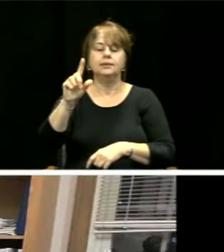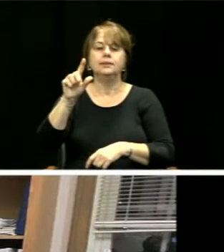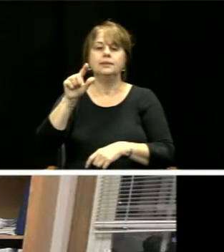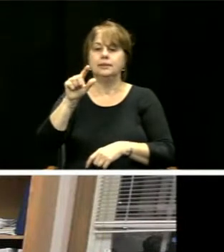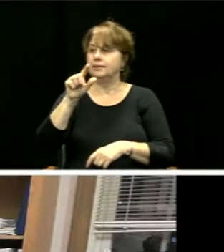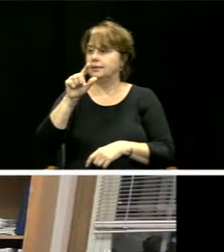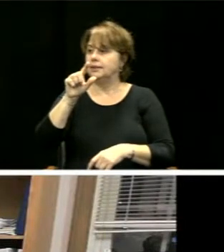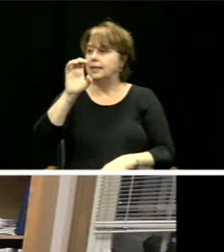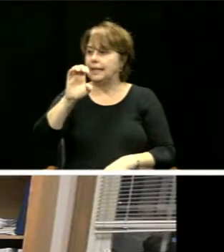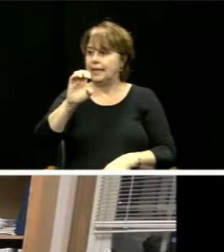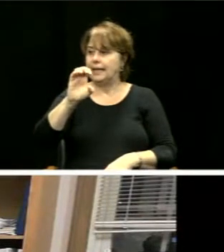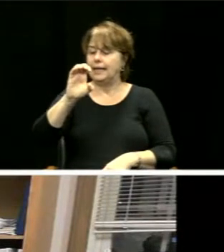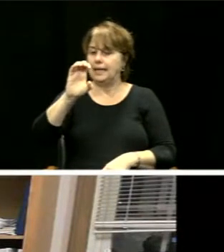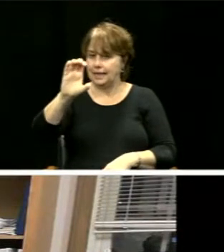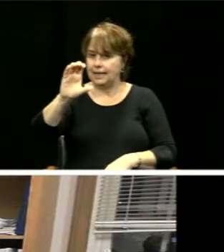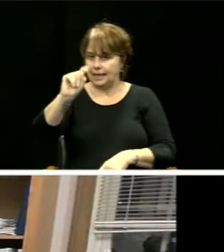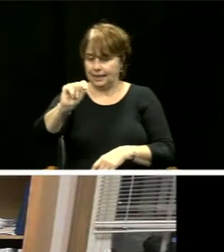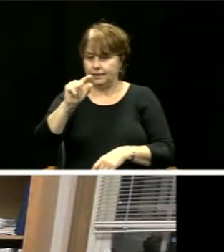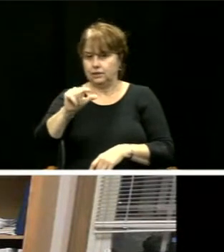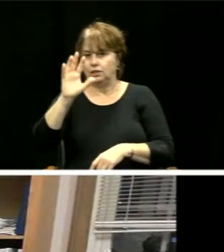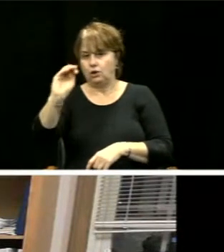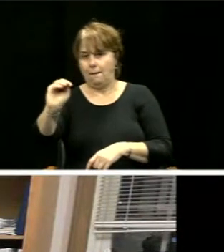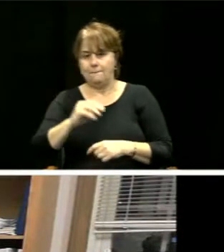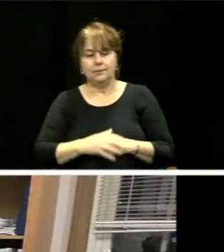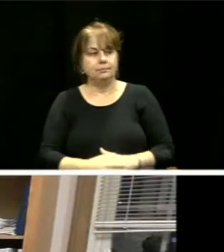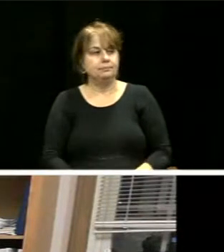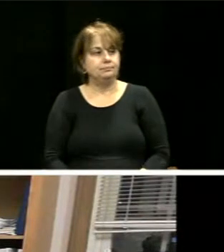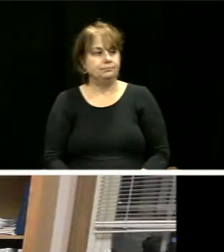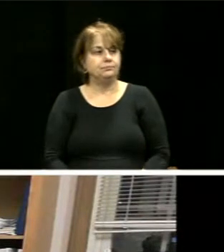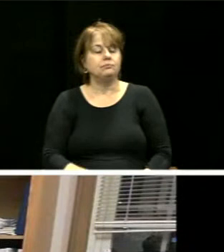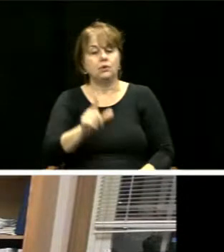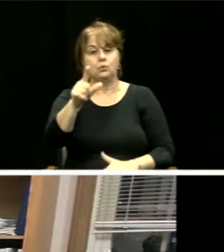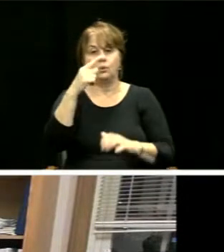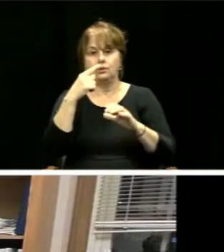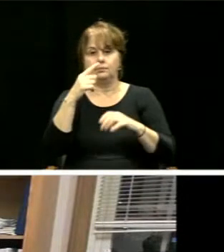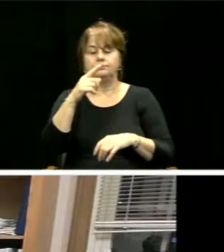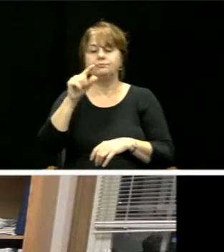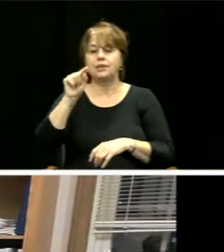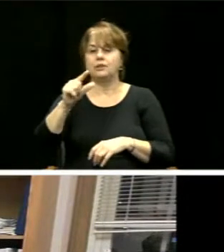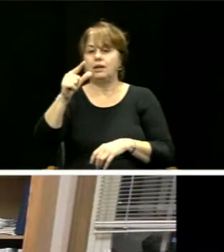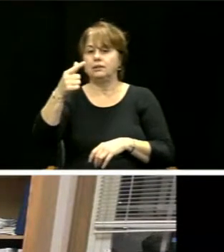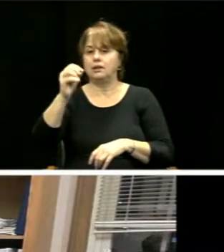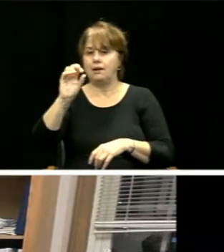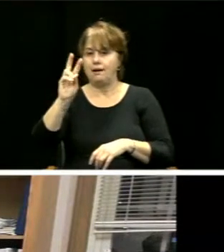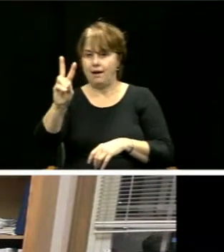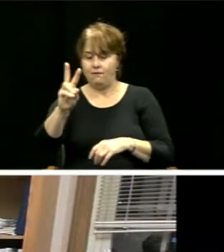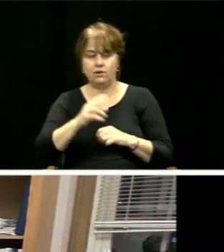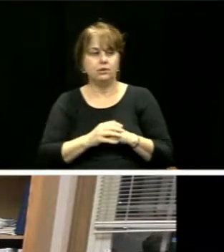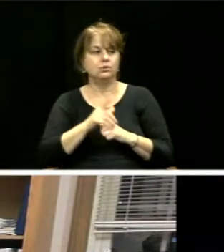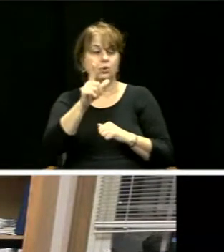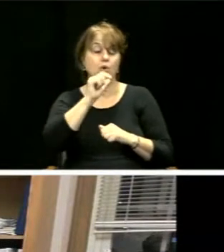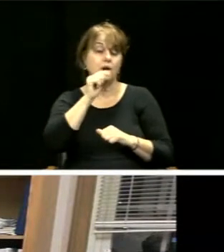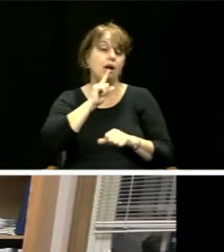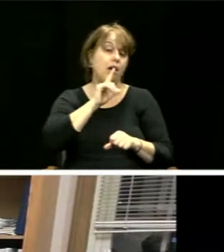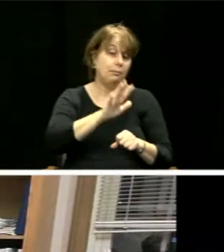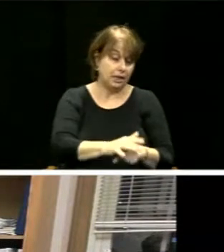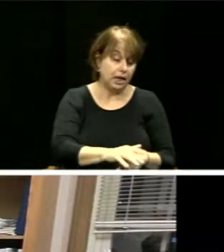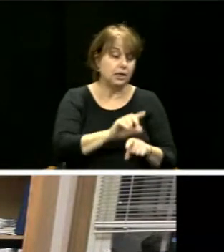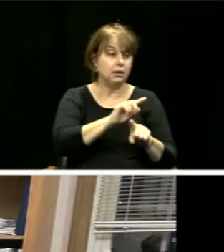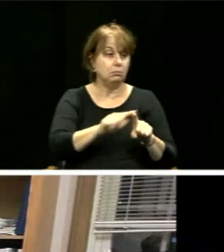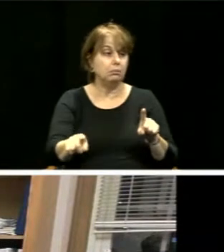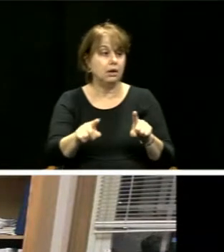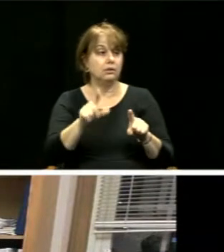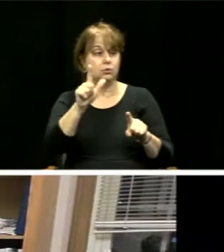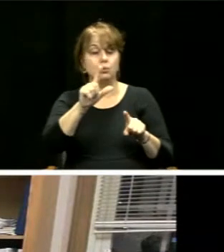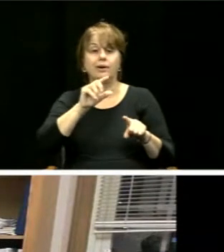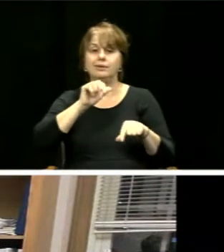blast promoting that email address and asking for residents, if they wanted to, you're not obligated to, of course, send